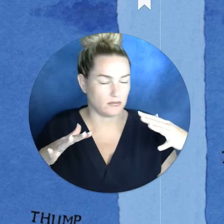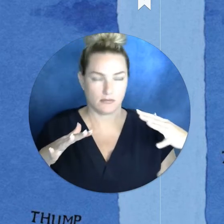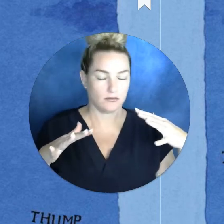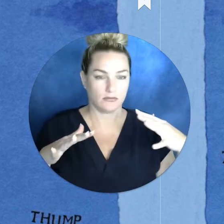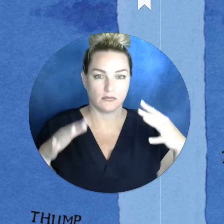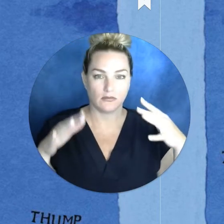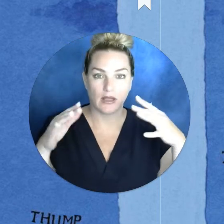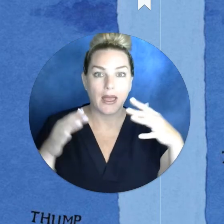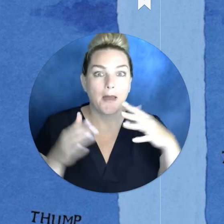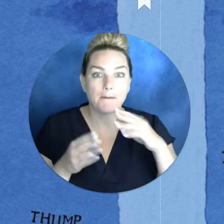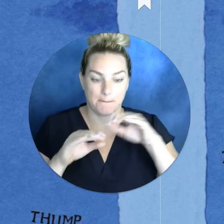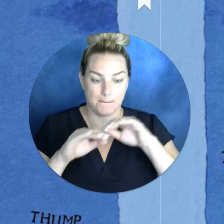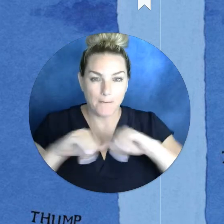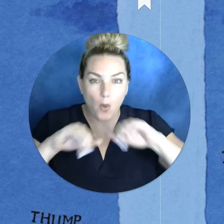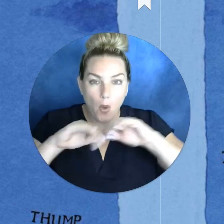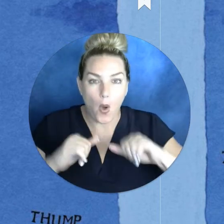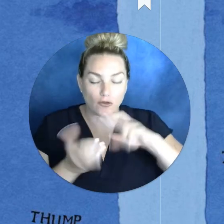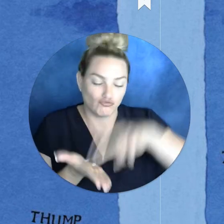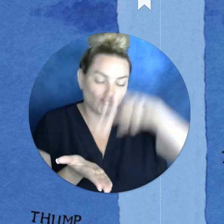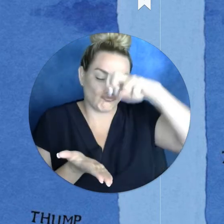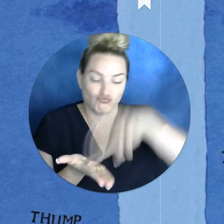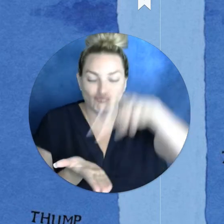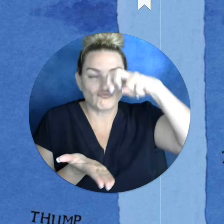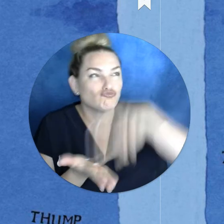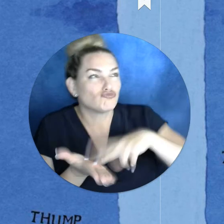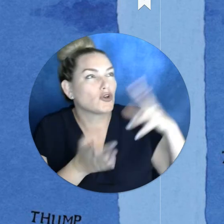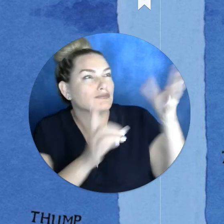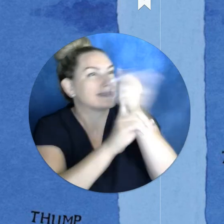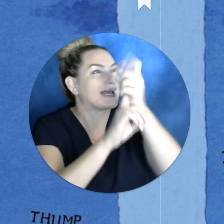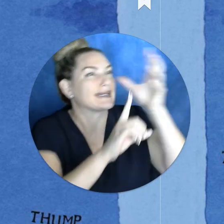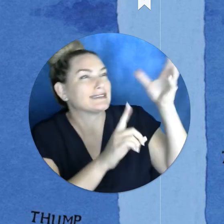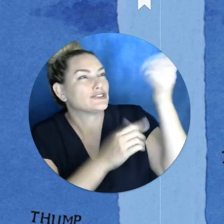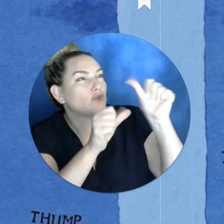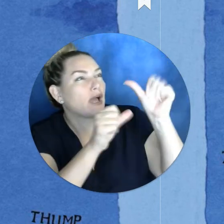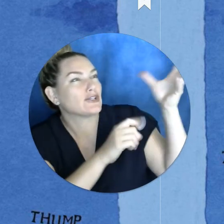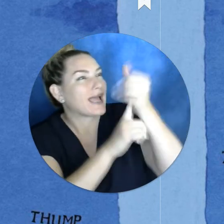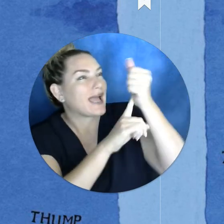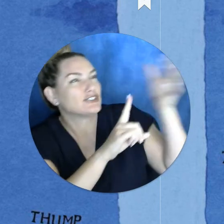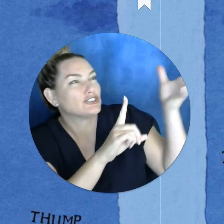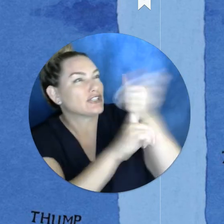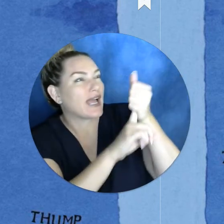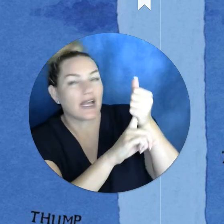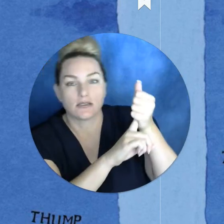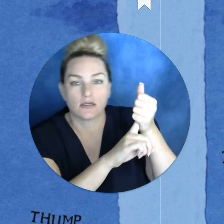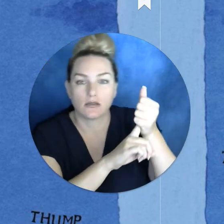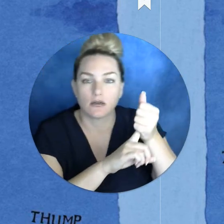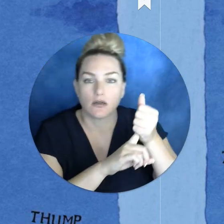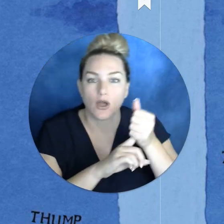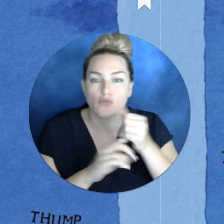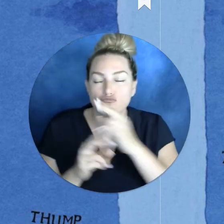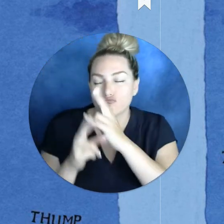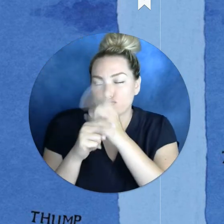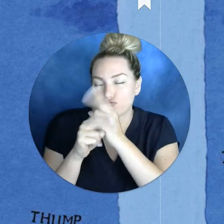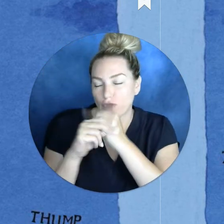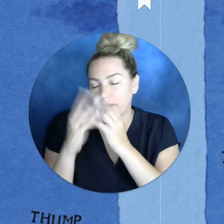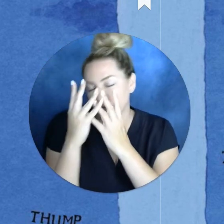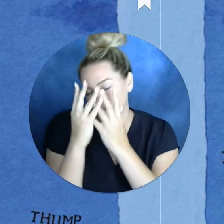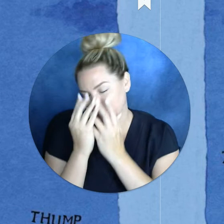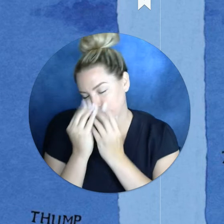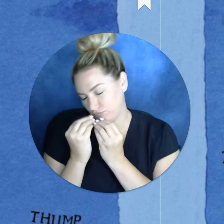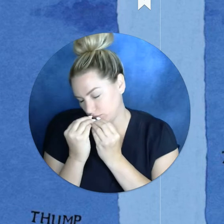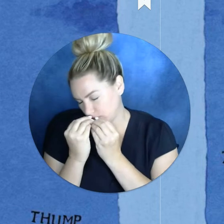Mole was so busy jumping he didn't think about the noise he was making, and he woke up Rabbit in her